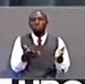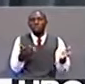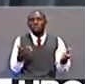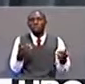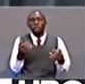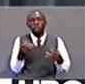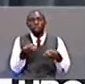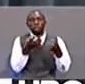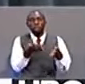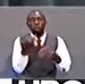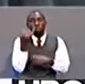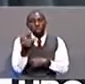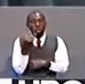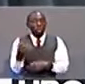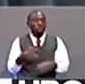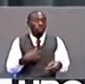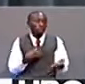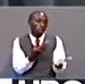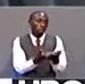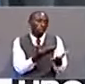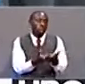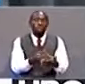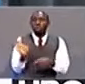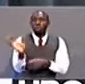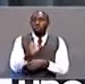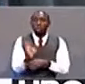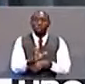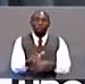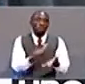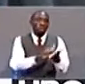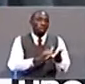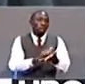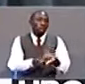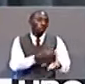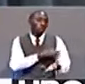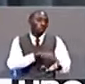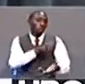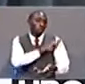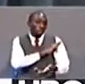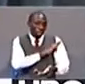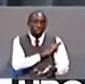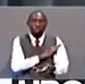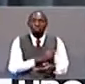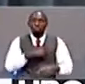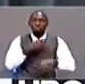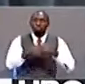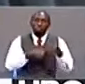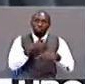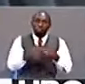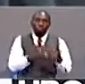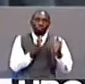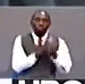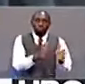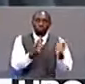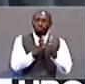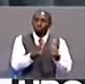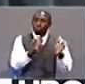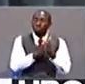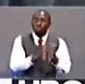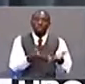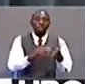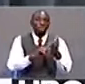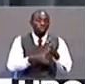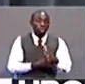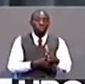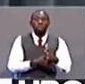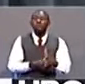request, as the Committee of Natural Resources digests details of this statement from the